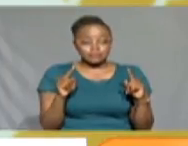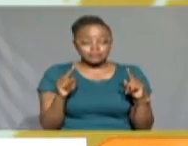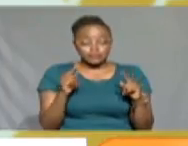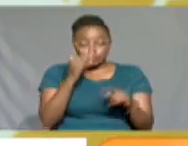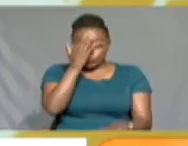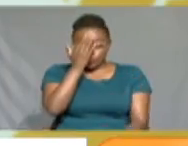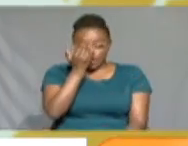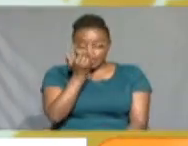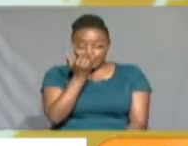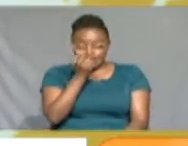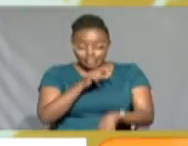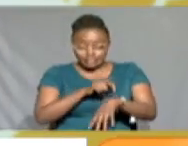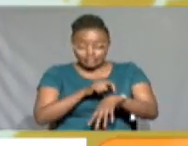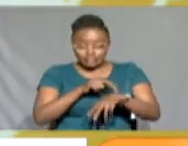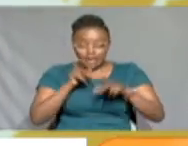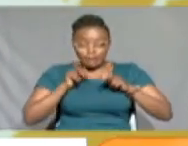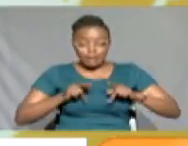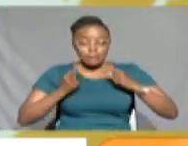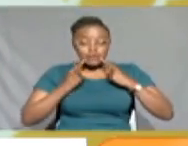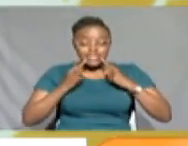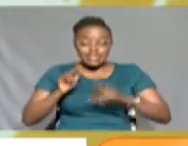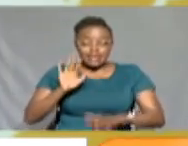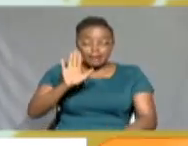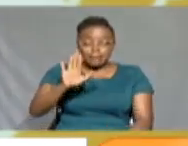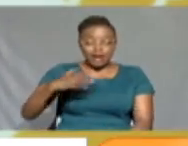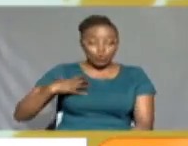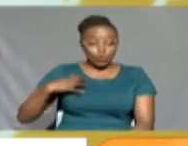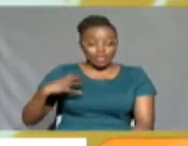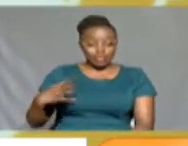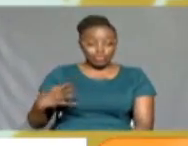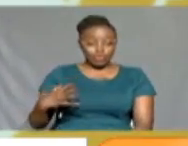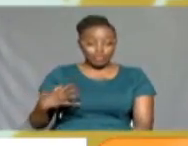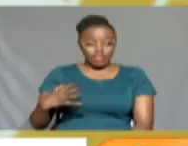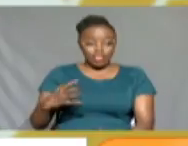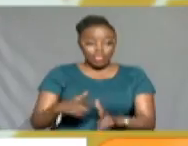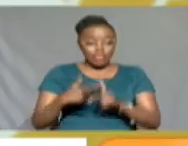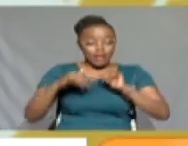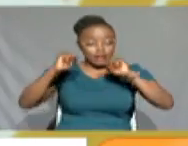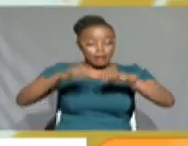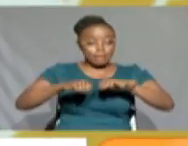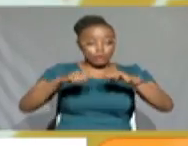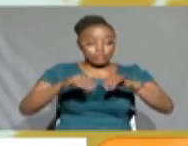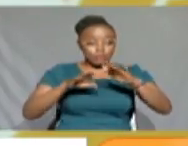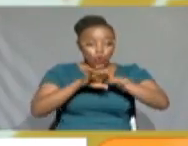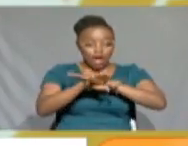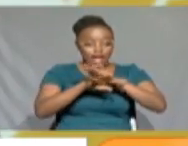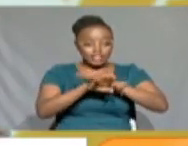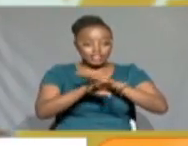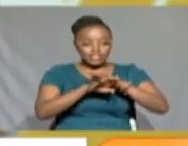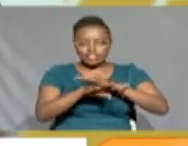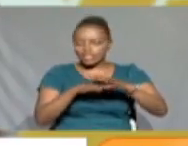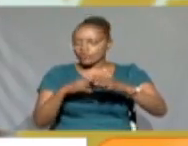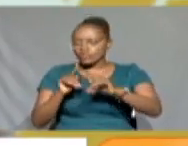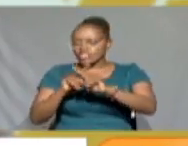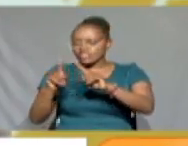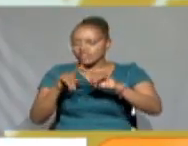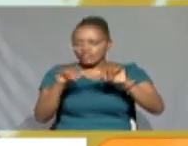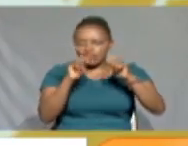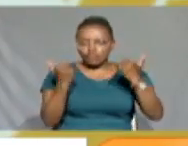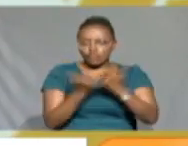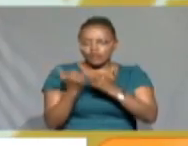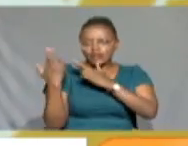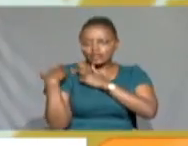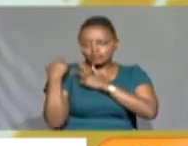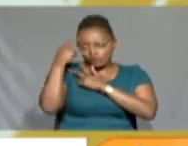so that when people declare their wealth, we are able to access them by all agencies responsible